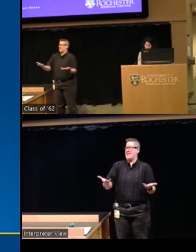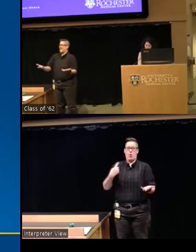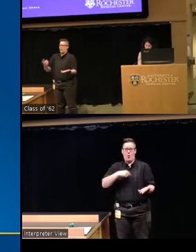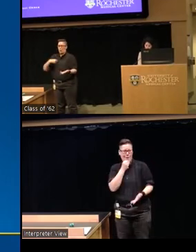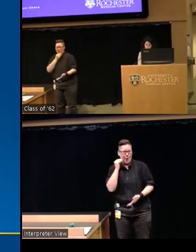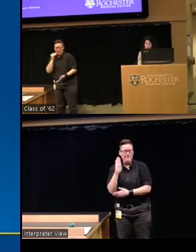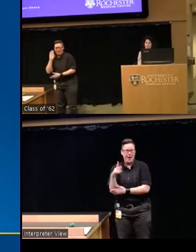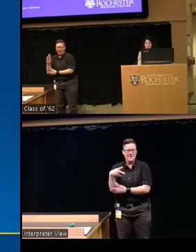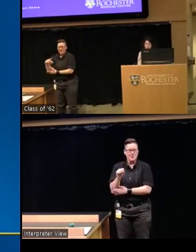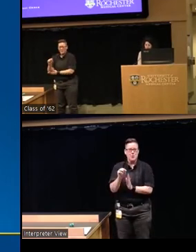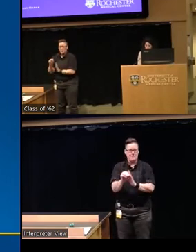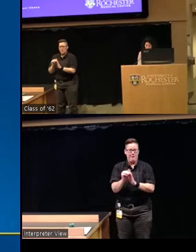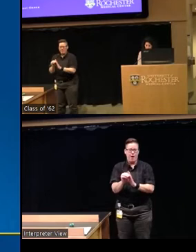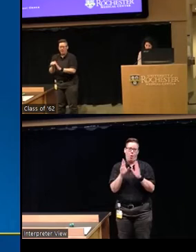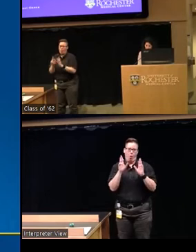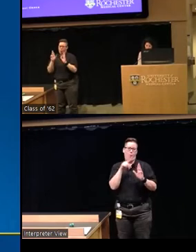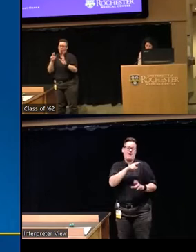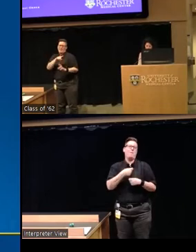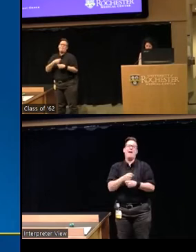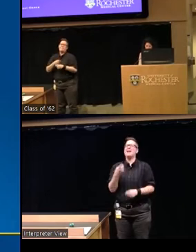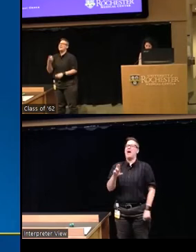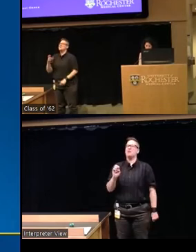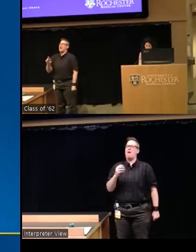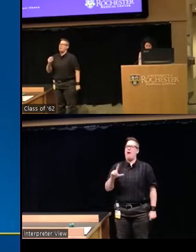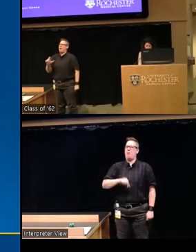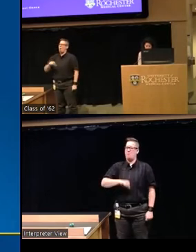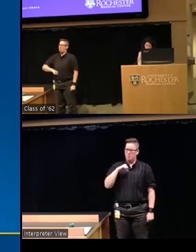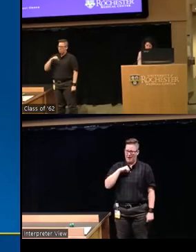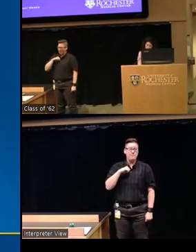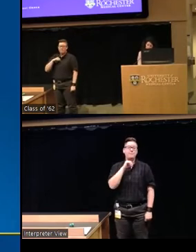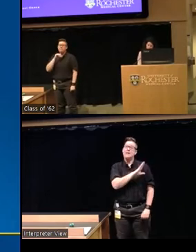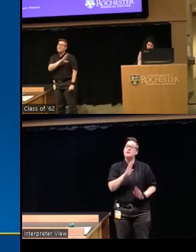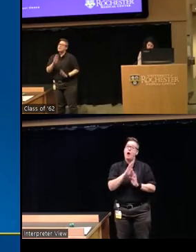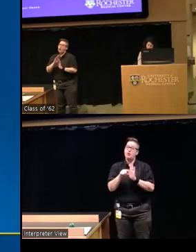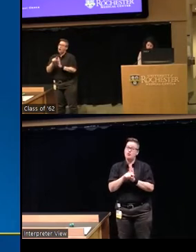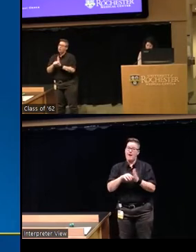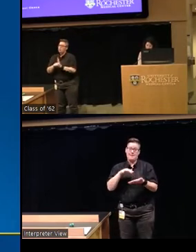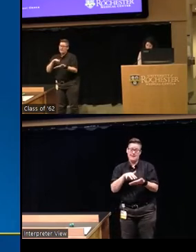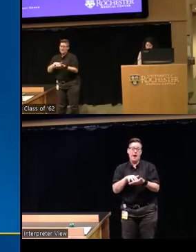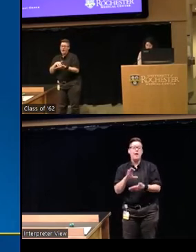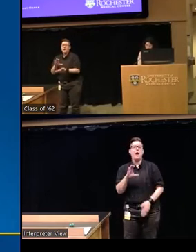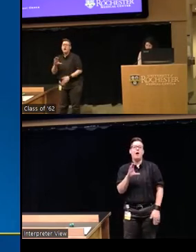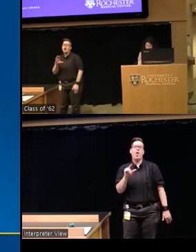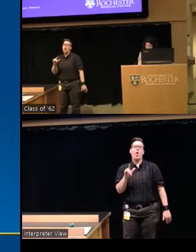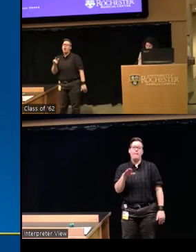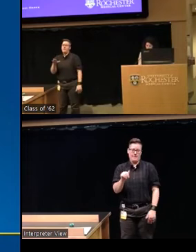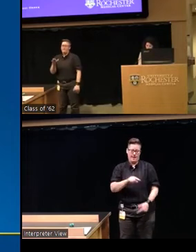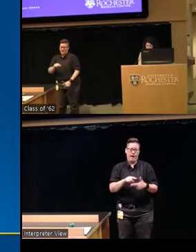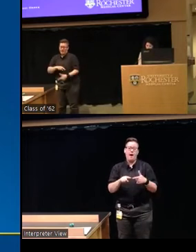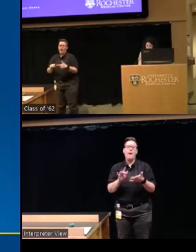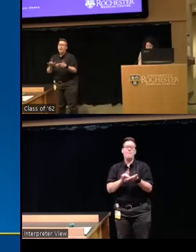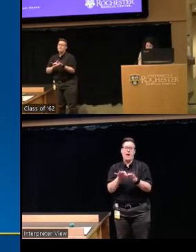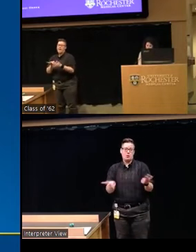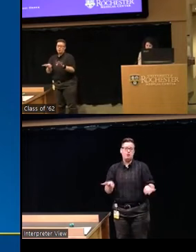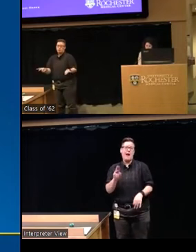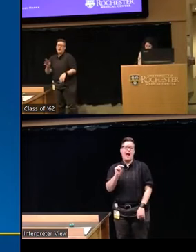model of medicine to make Dr. Engel proud. Dr. Perez did his undergraduate studies at Columbia, received his medical degree from NYU, and